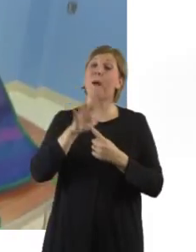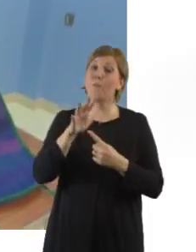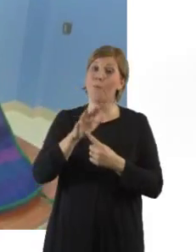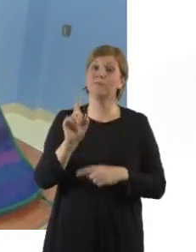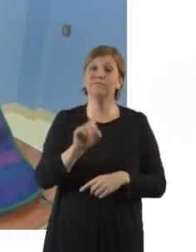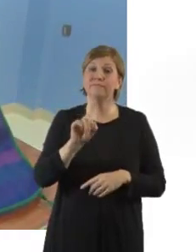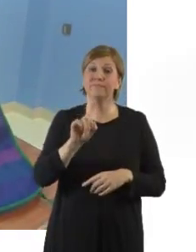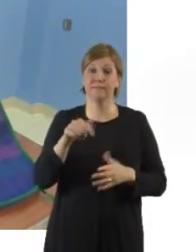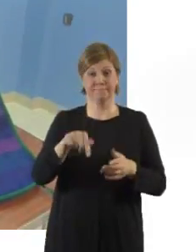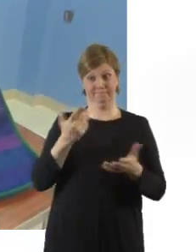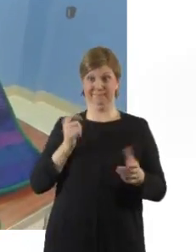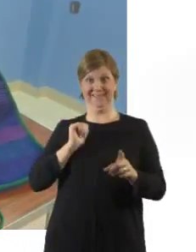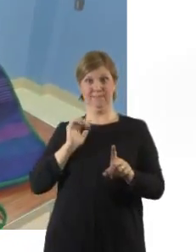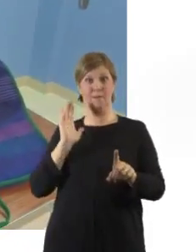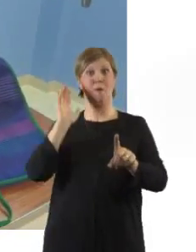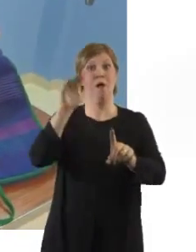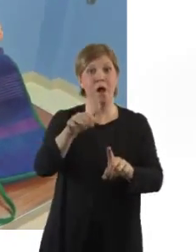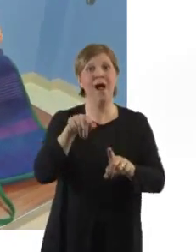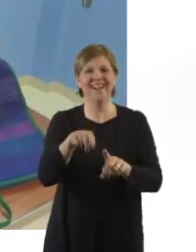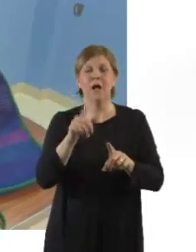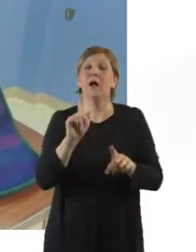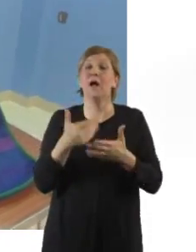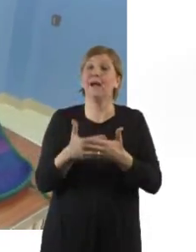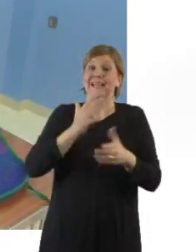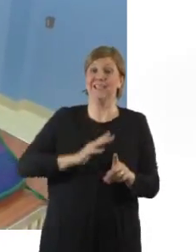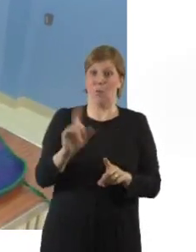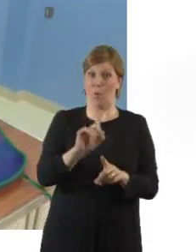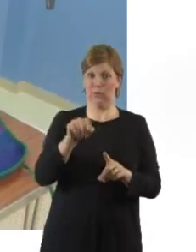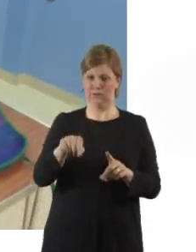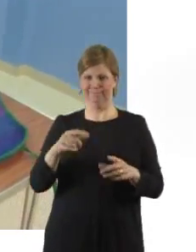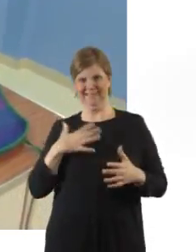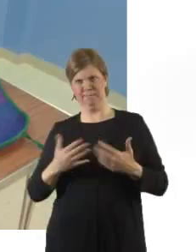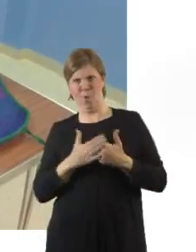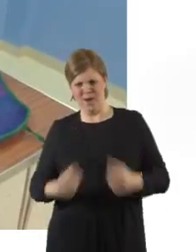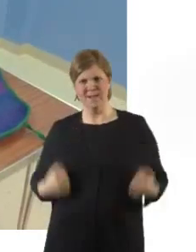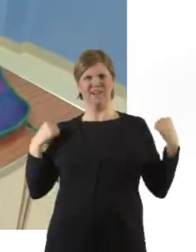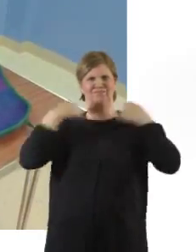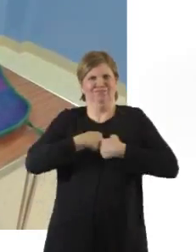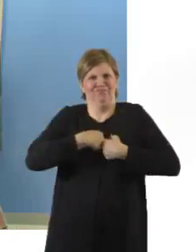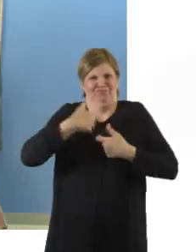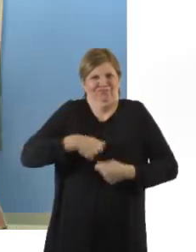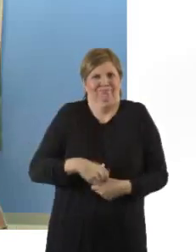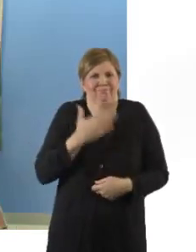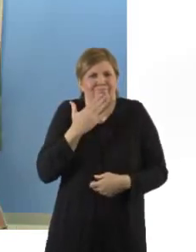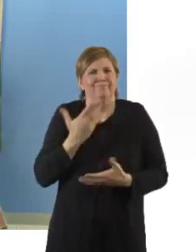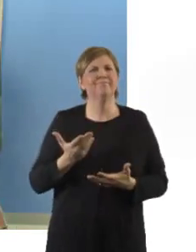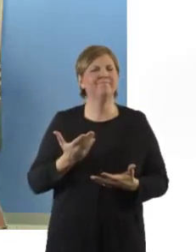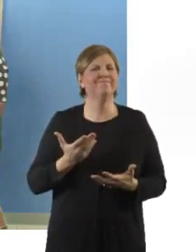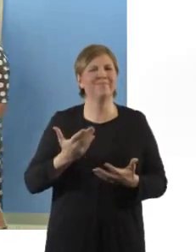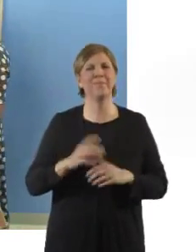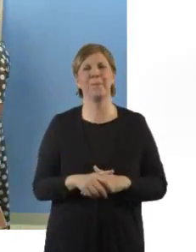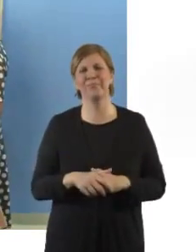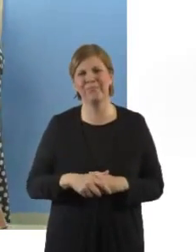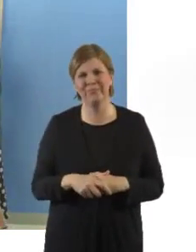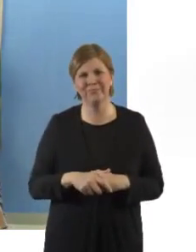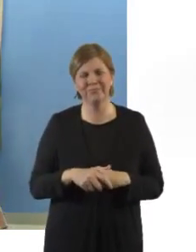a hat. Okay. Mum will also need to bring in some nappies for baby. And most importantly, for